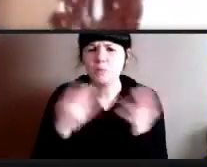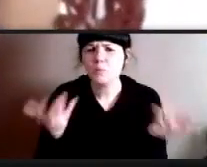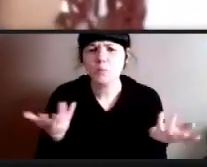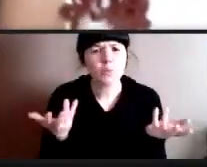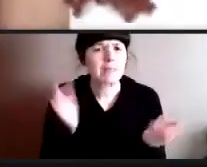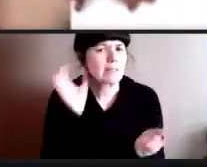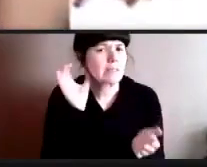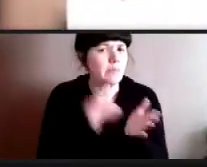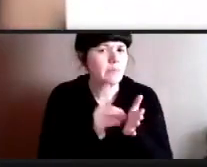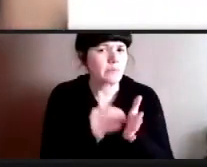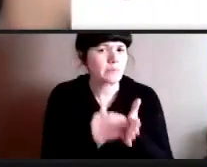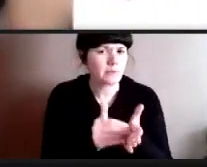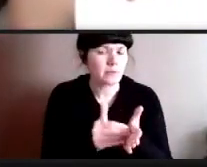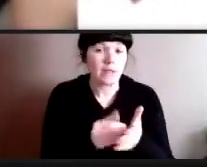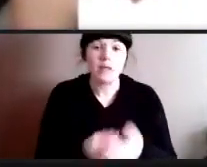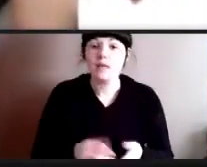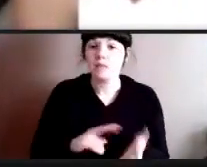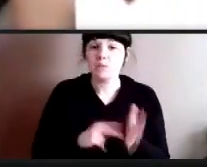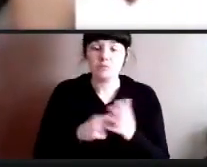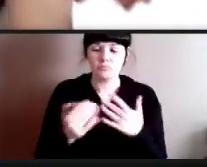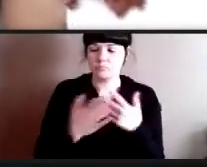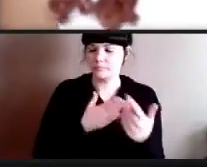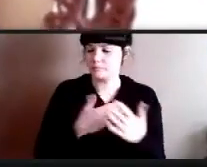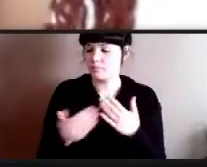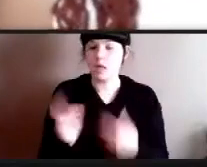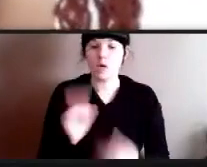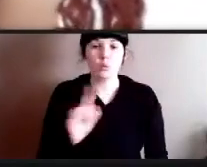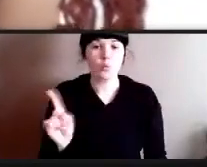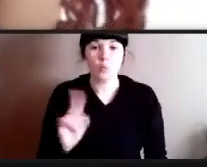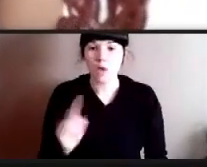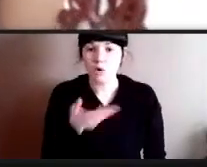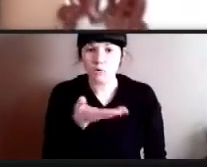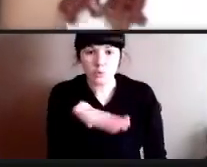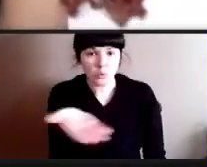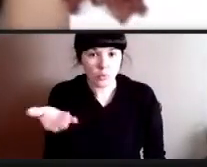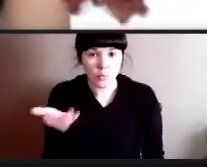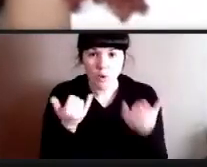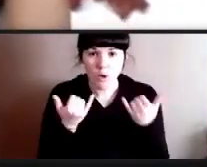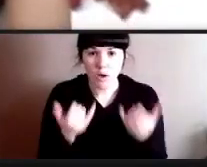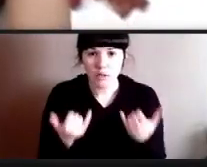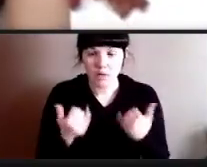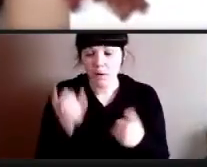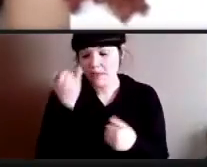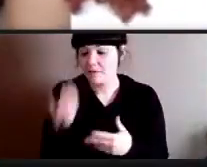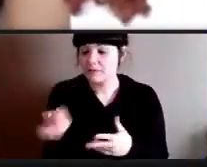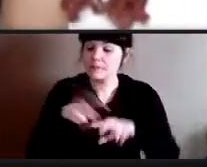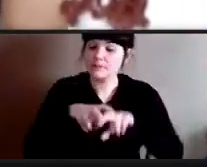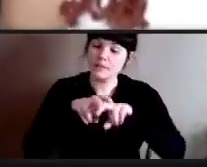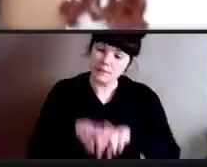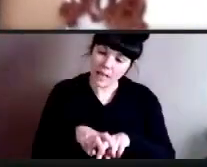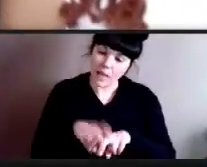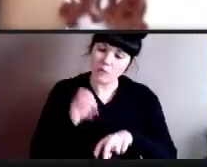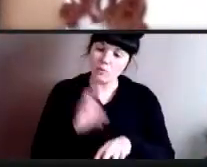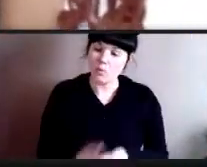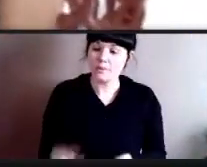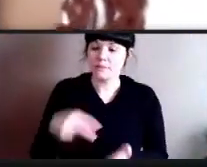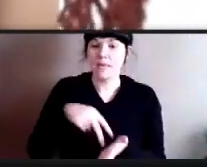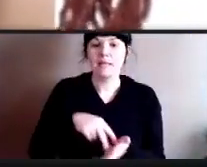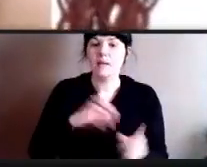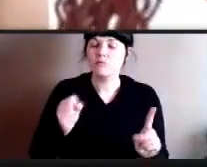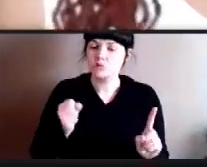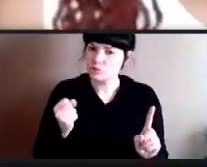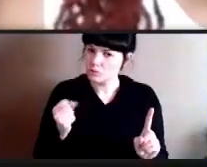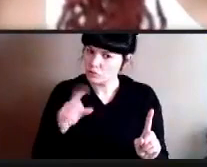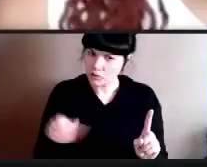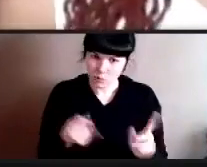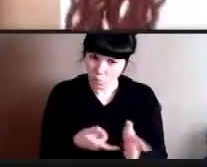wherever you are, whether you're sitting down or whether you're standing up, that you take a moment and simply pause and